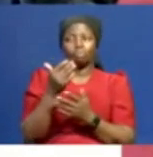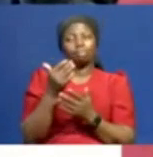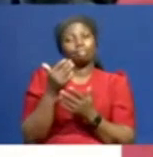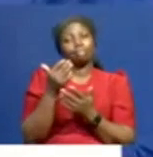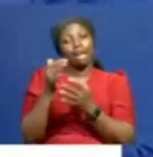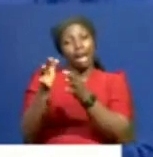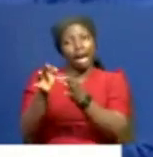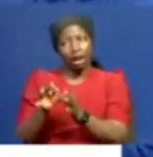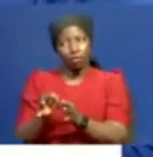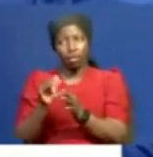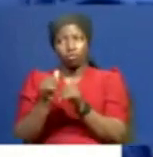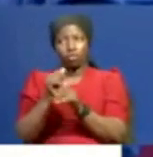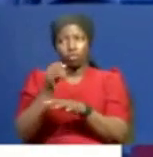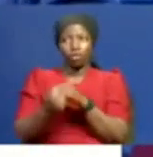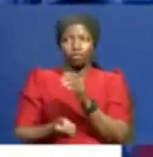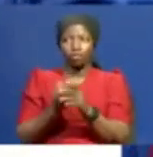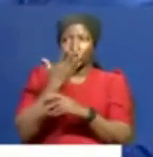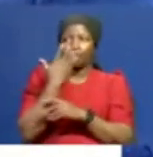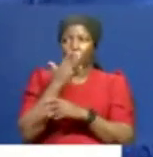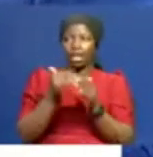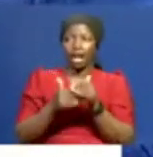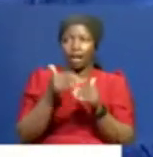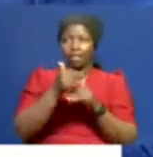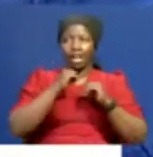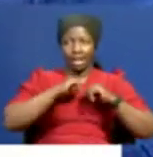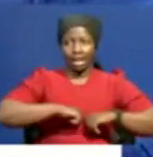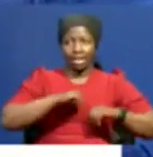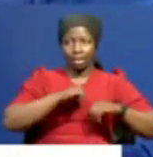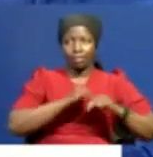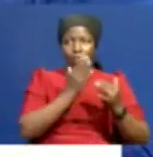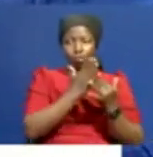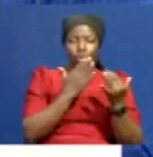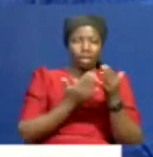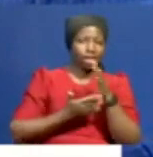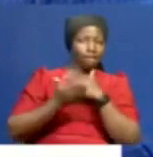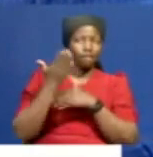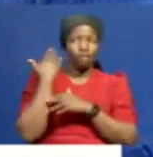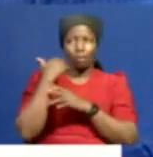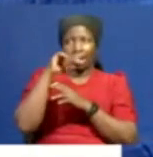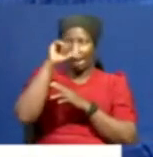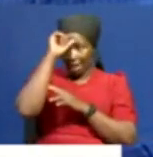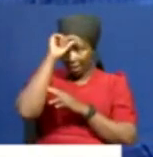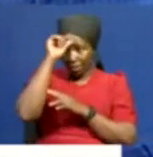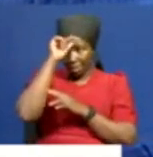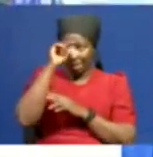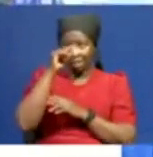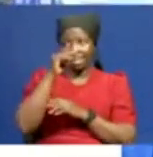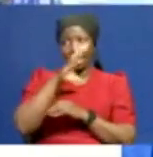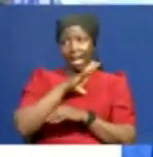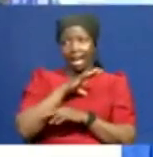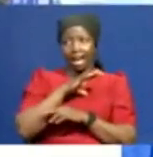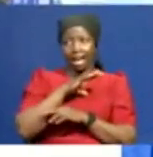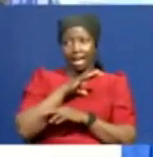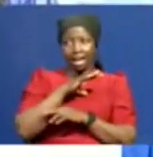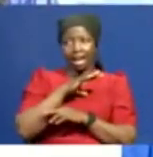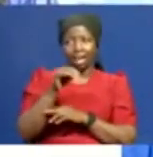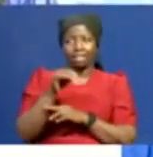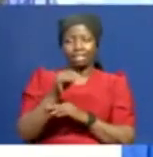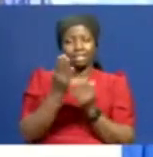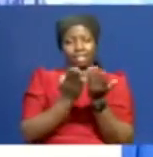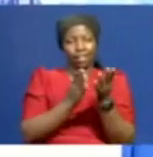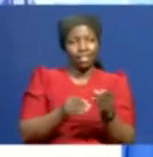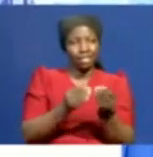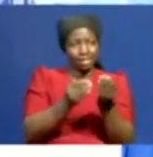account established after an agreement between the previous regime and a service provider. The escrow account